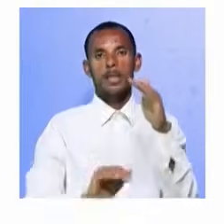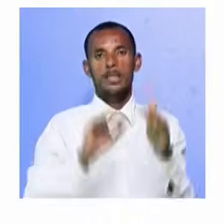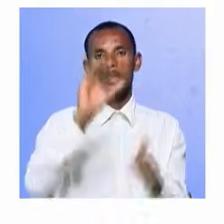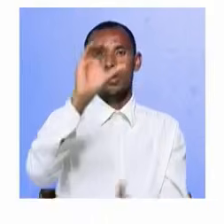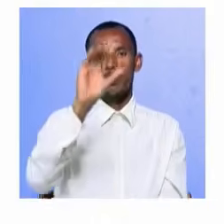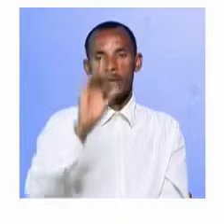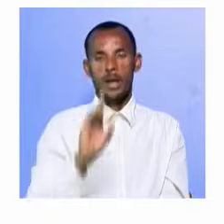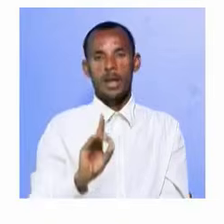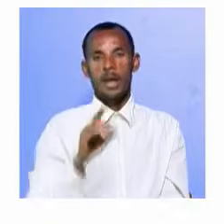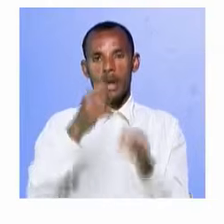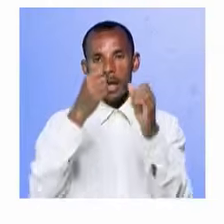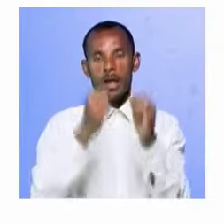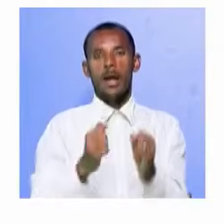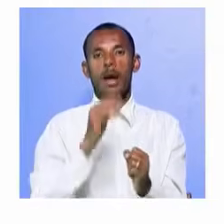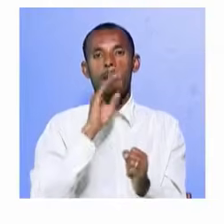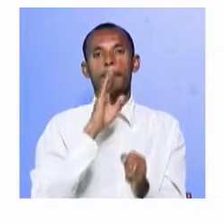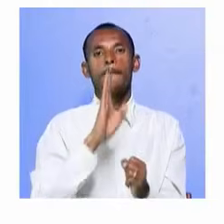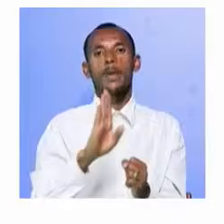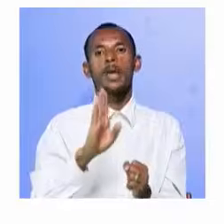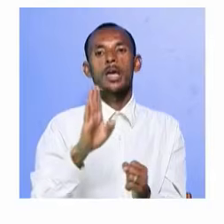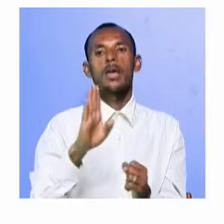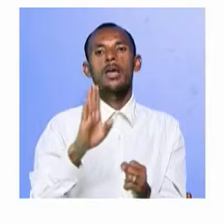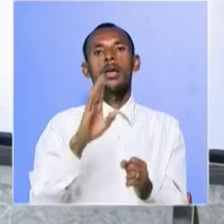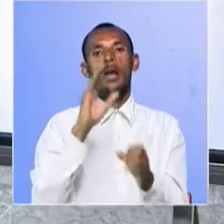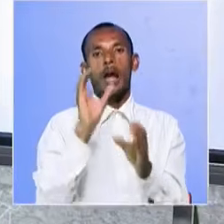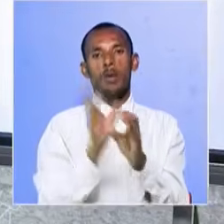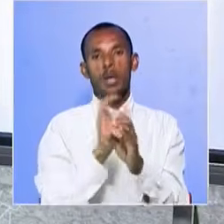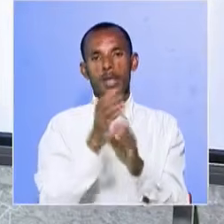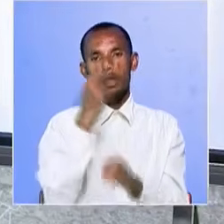over D can be calculated using the